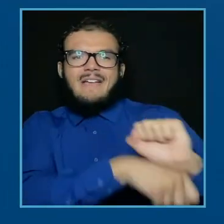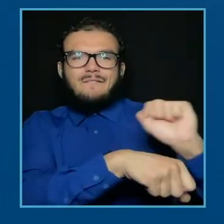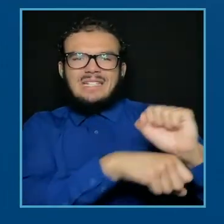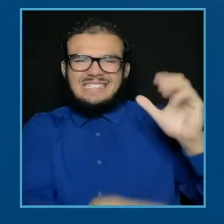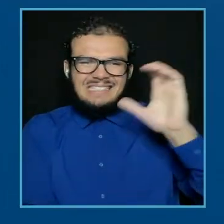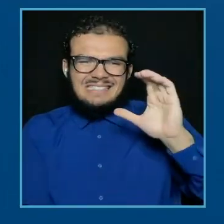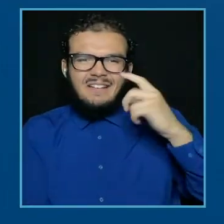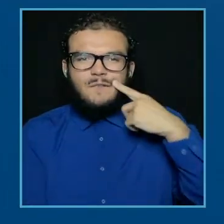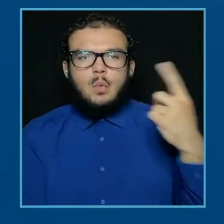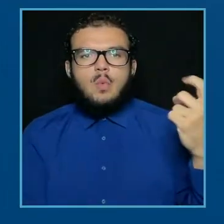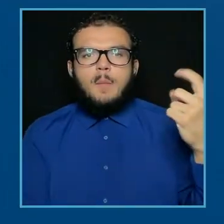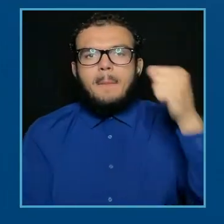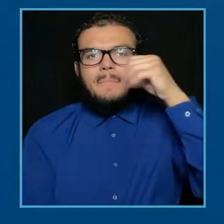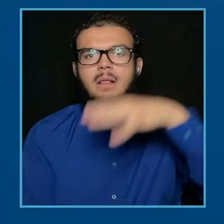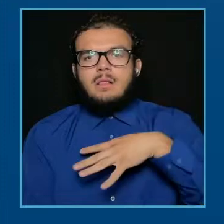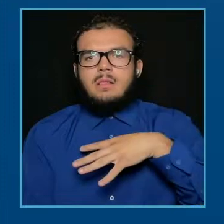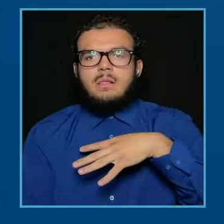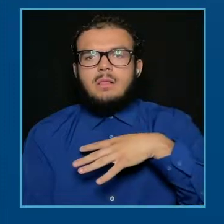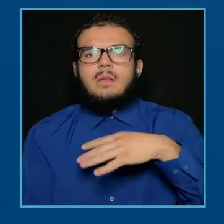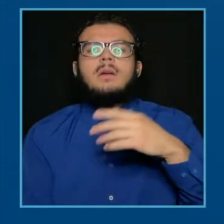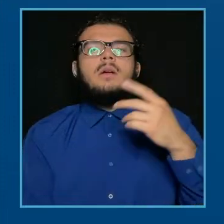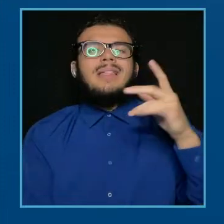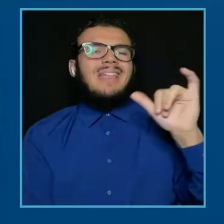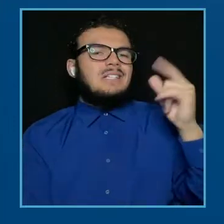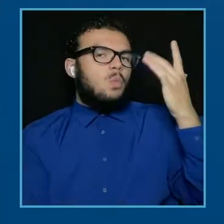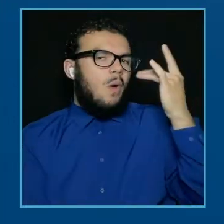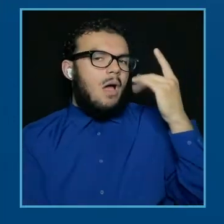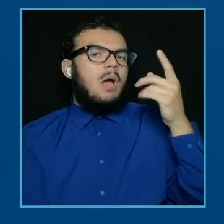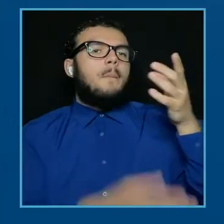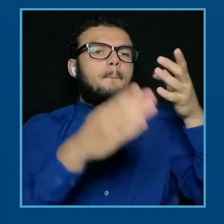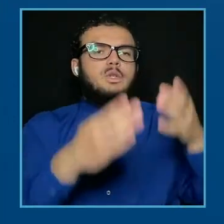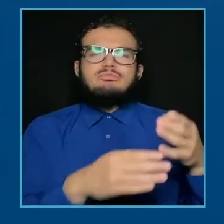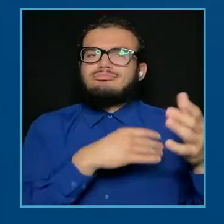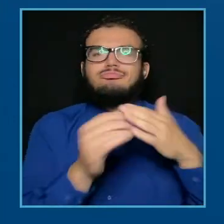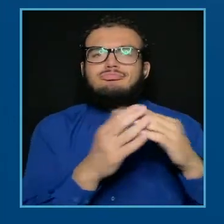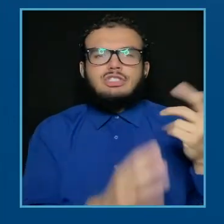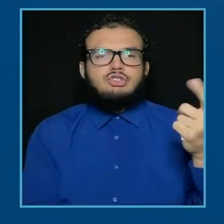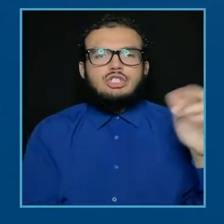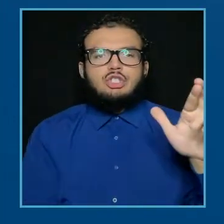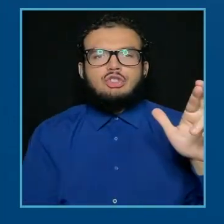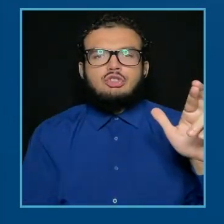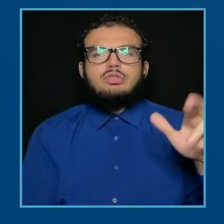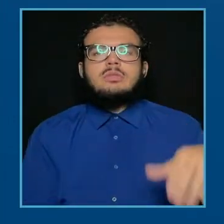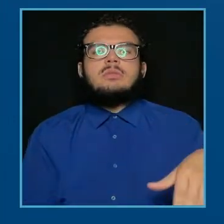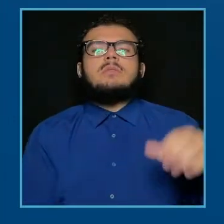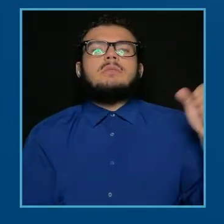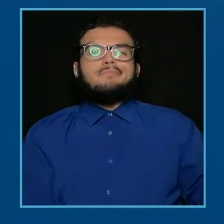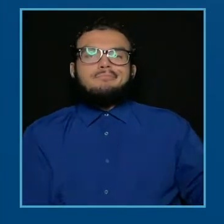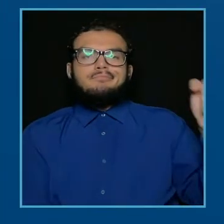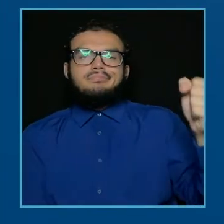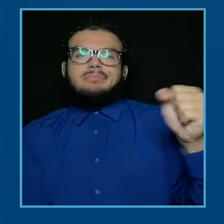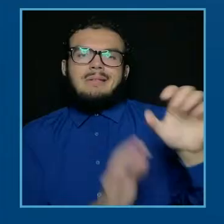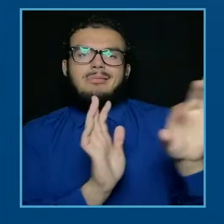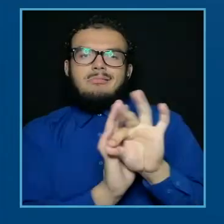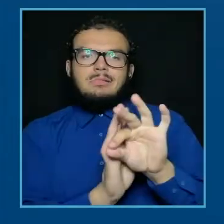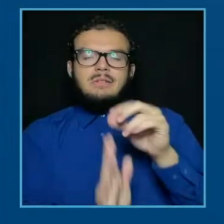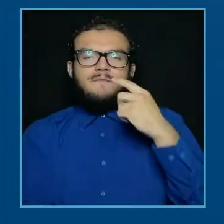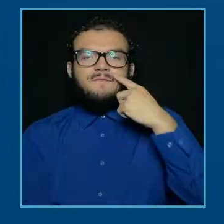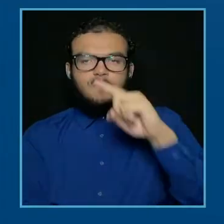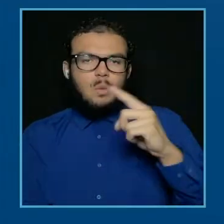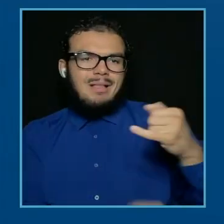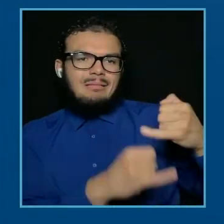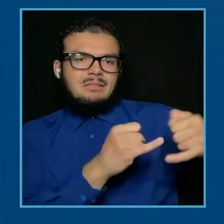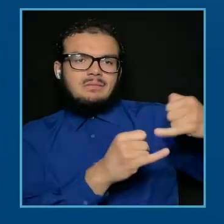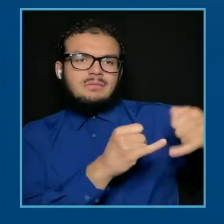male, and that is why someone of any gender be elected to the last